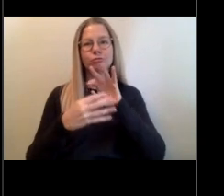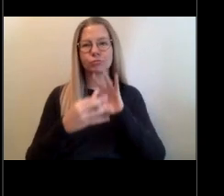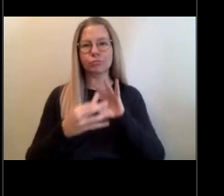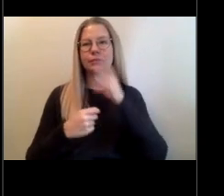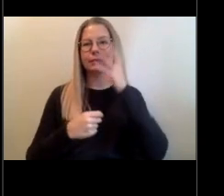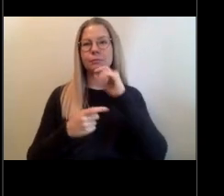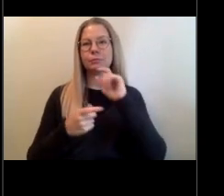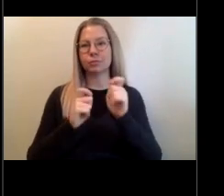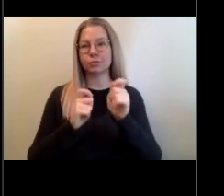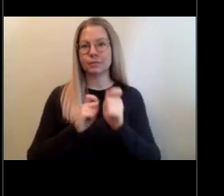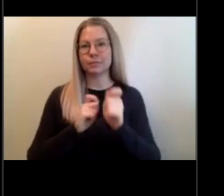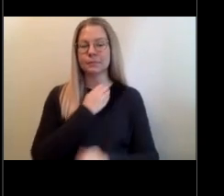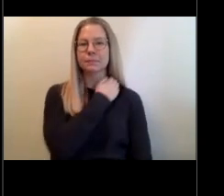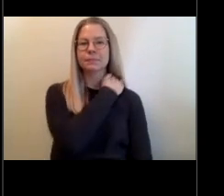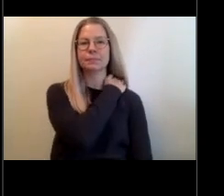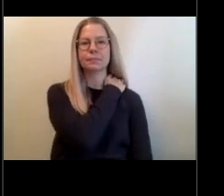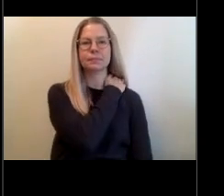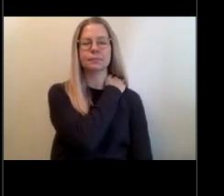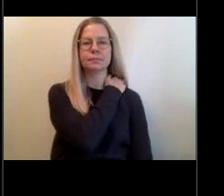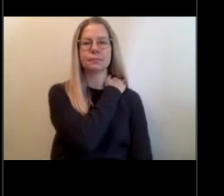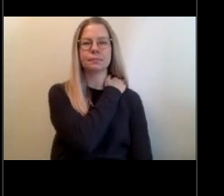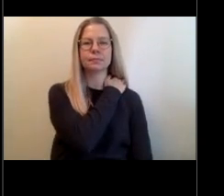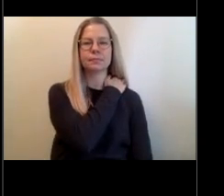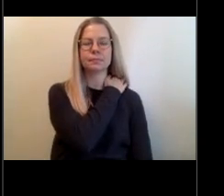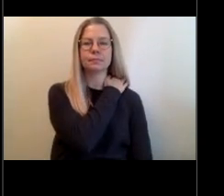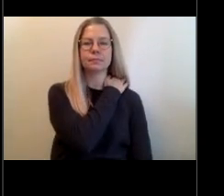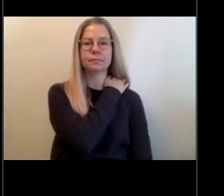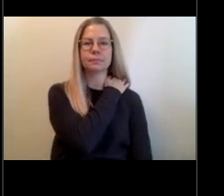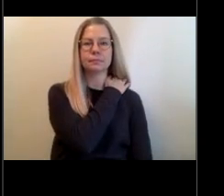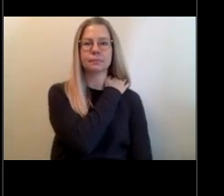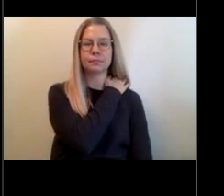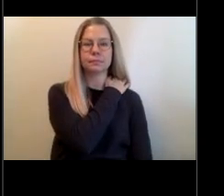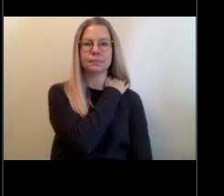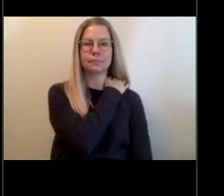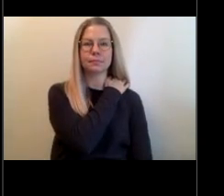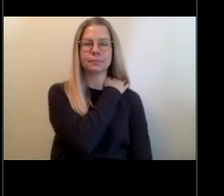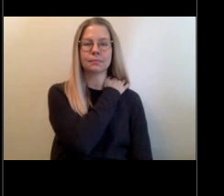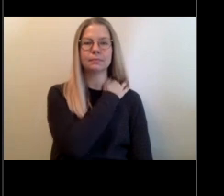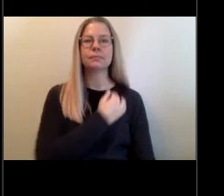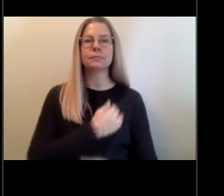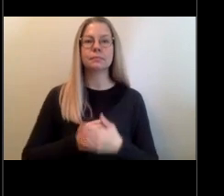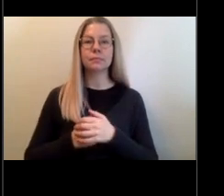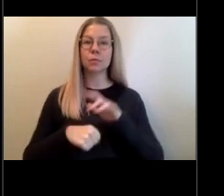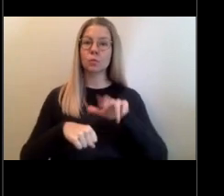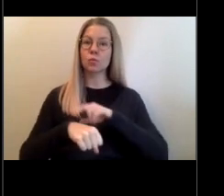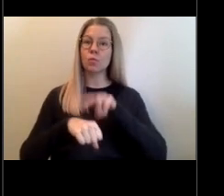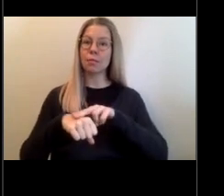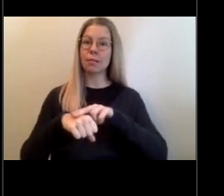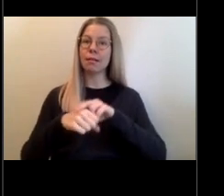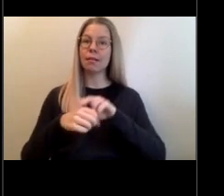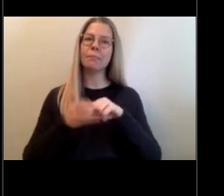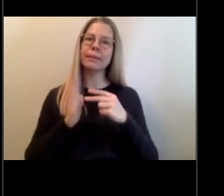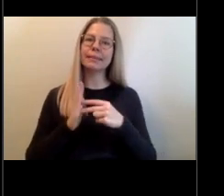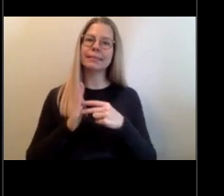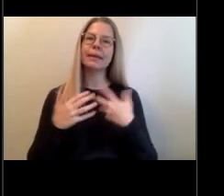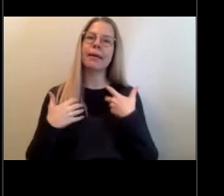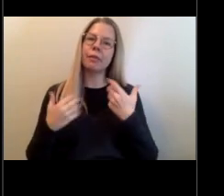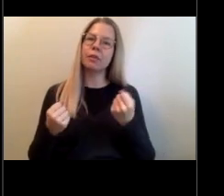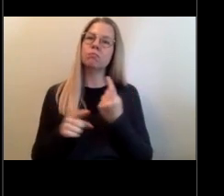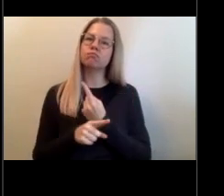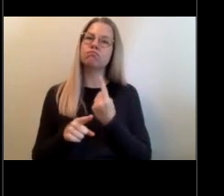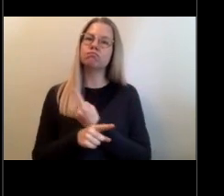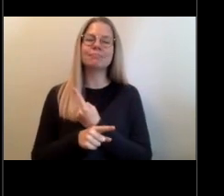changes. Now, the important thing here is that normal doesn't mean healthy. In this